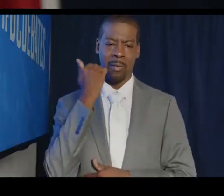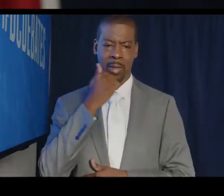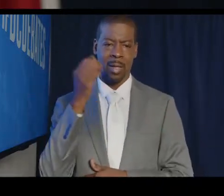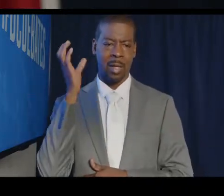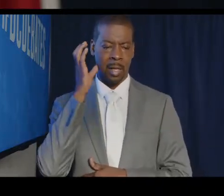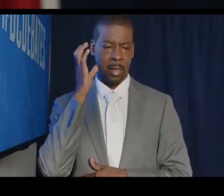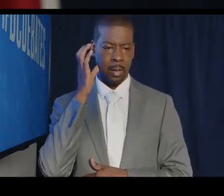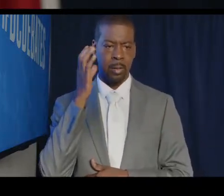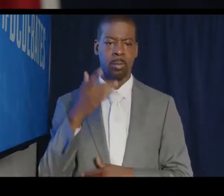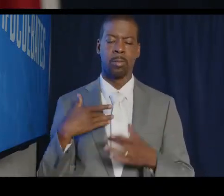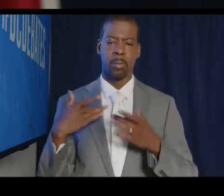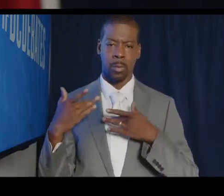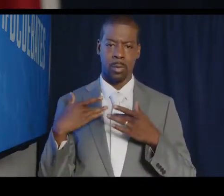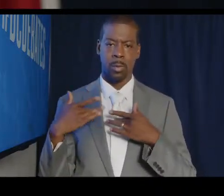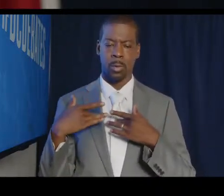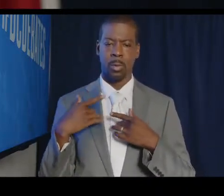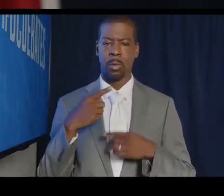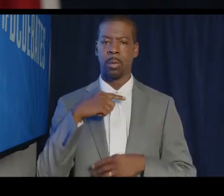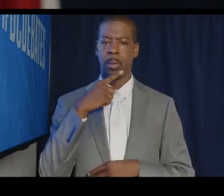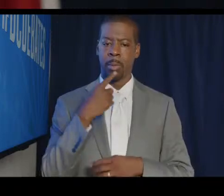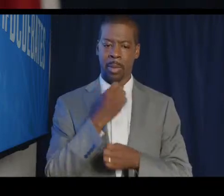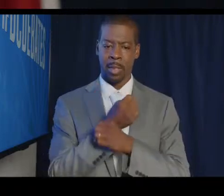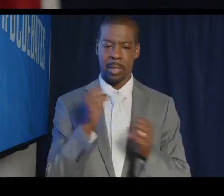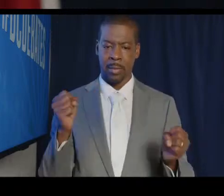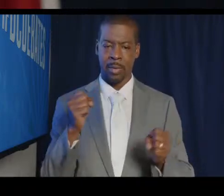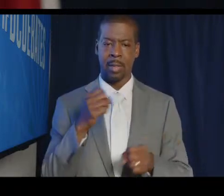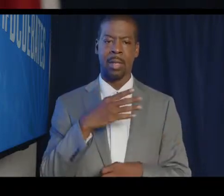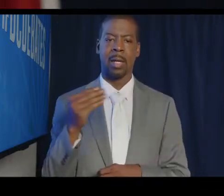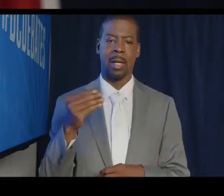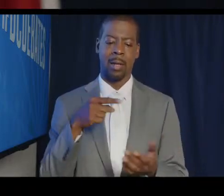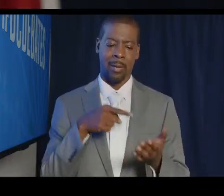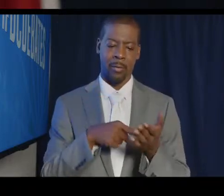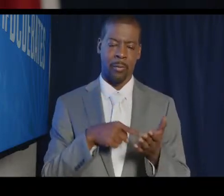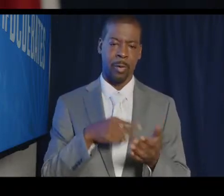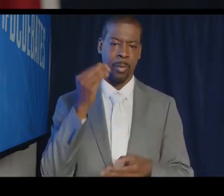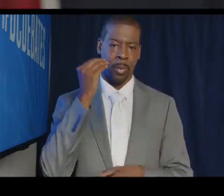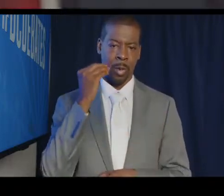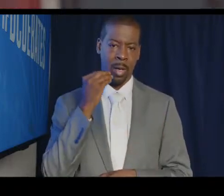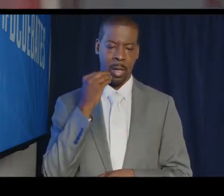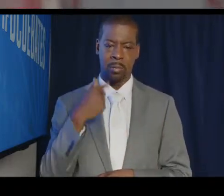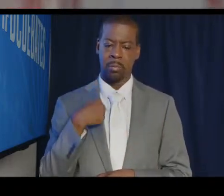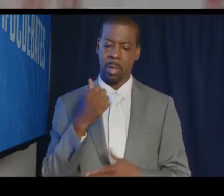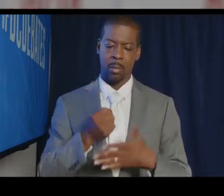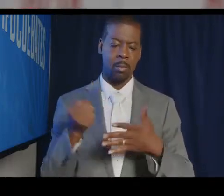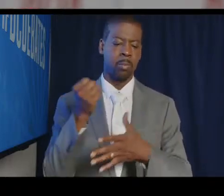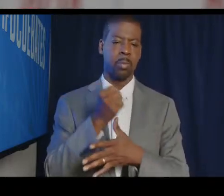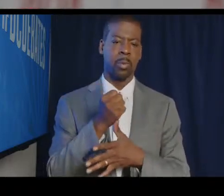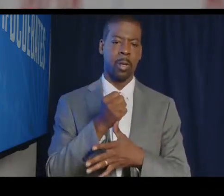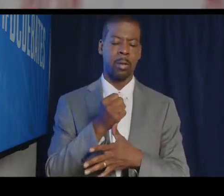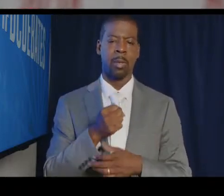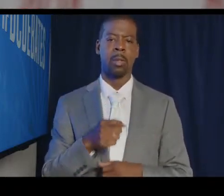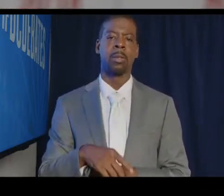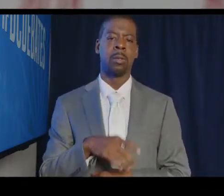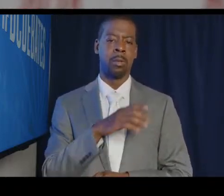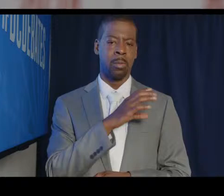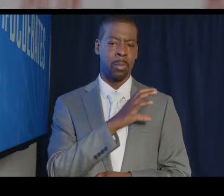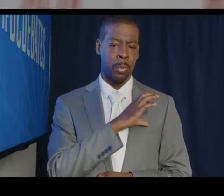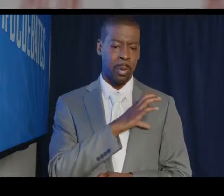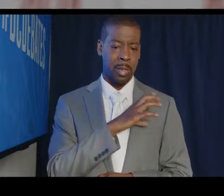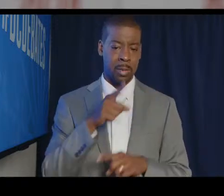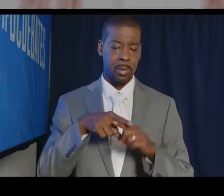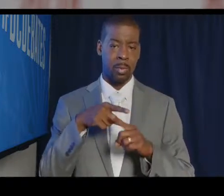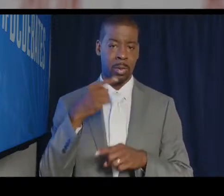about public safety and about housing. On the issue of public safety, I've prioritized enforcement, making sure that when residents